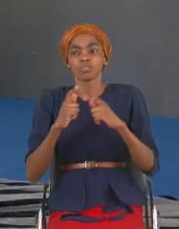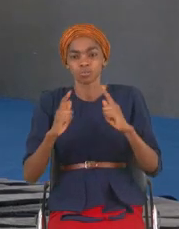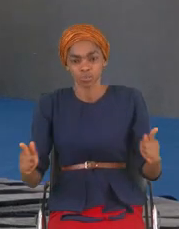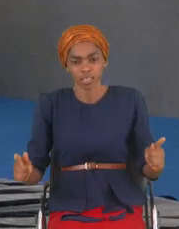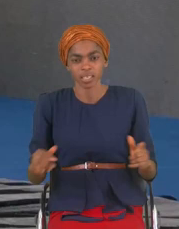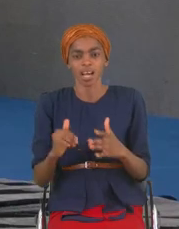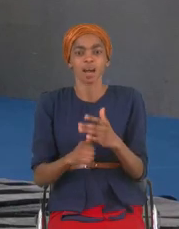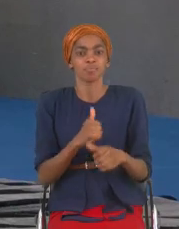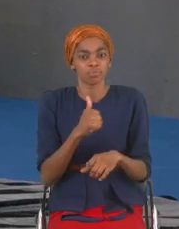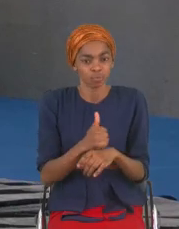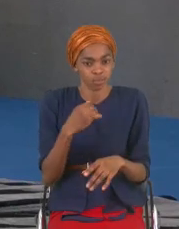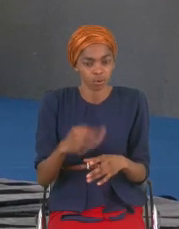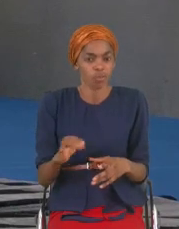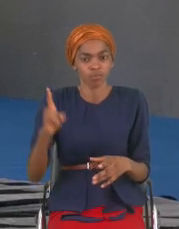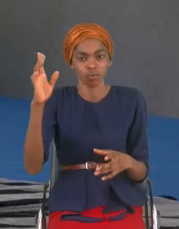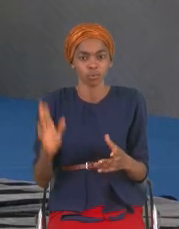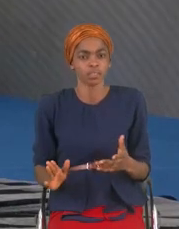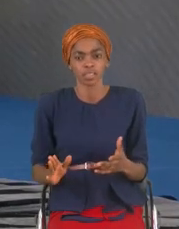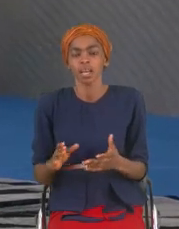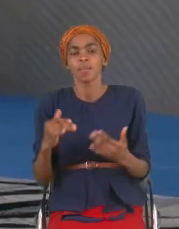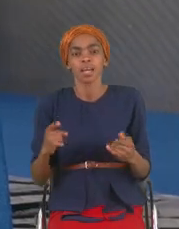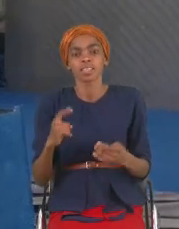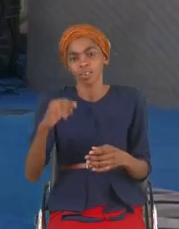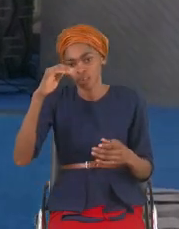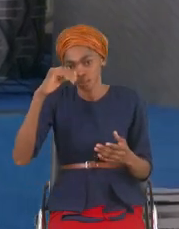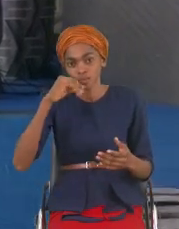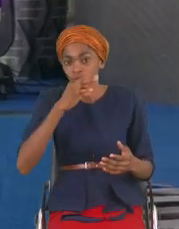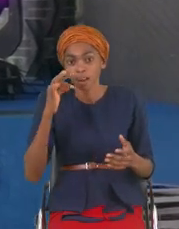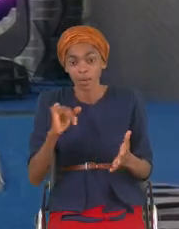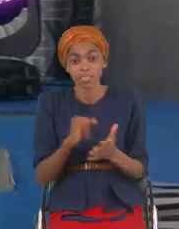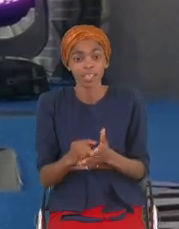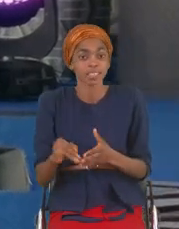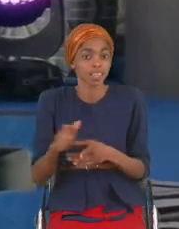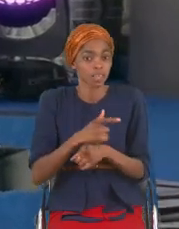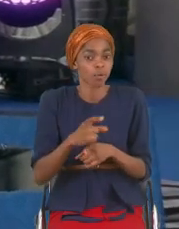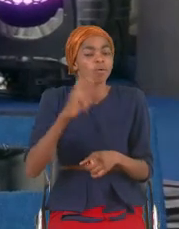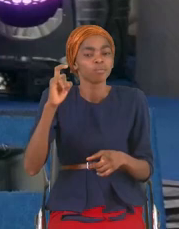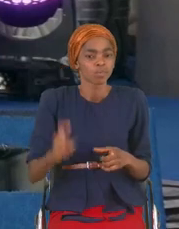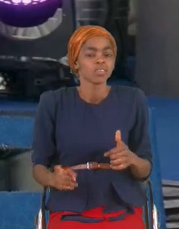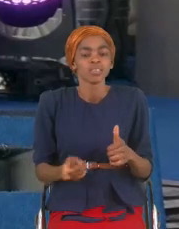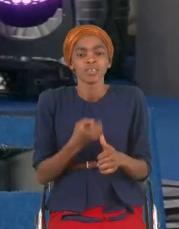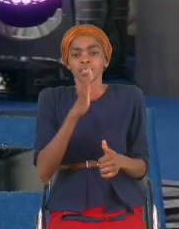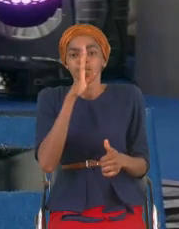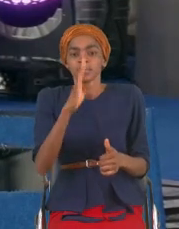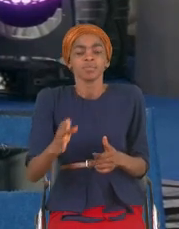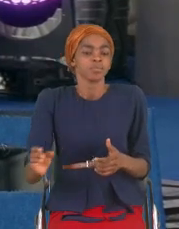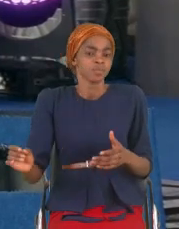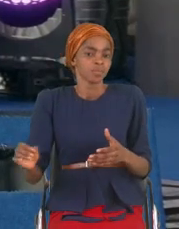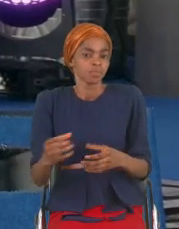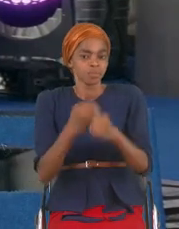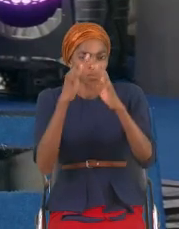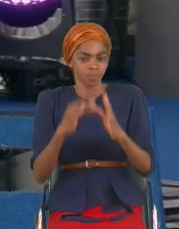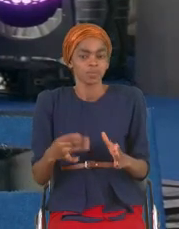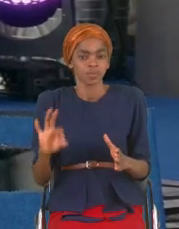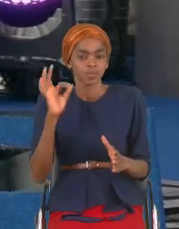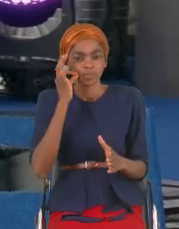The husbandman that laboreth must be first partaker of the fruits. Are